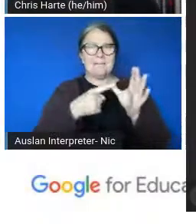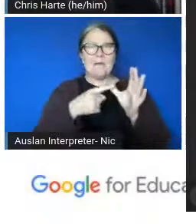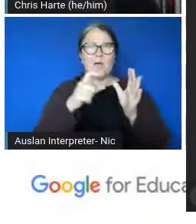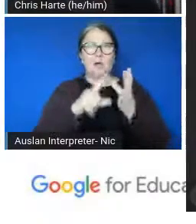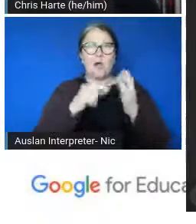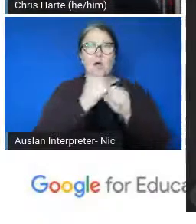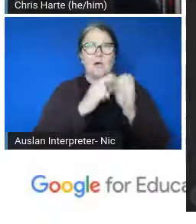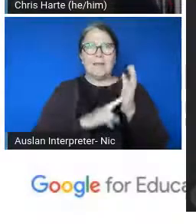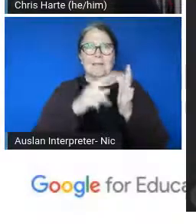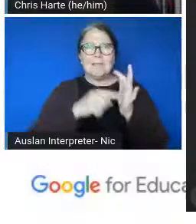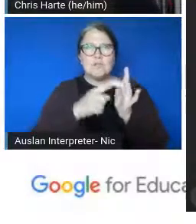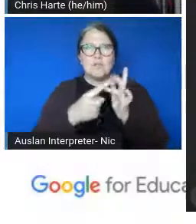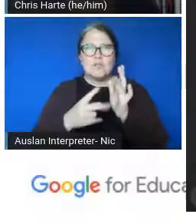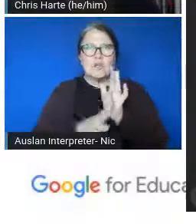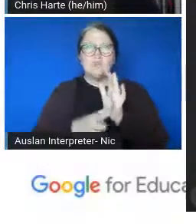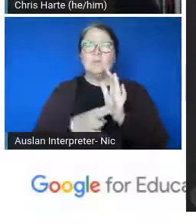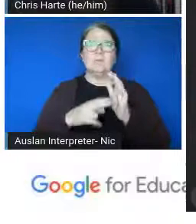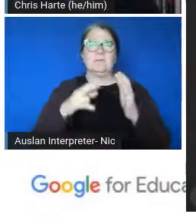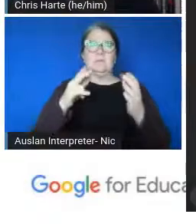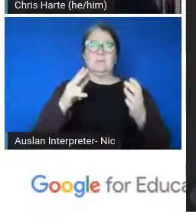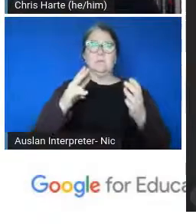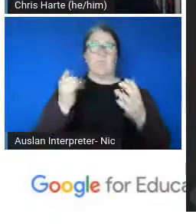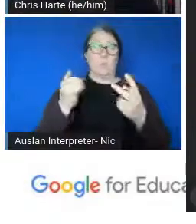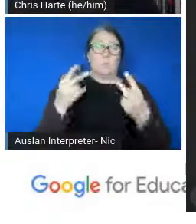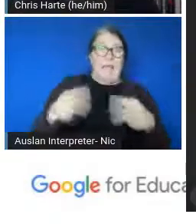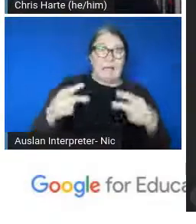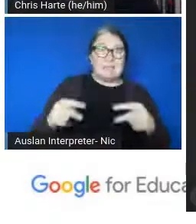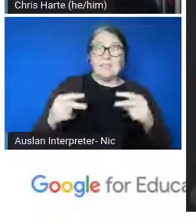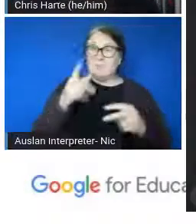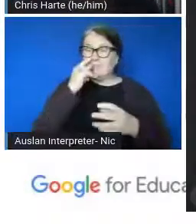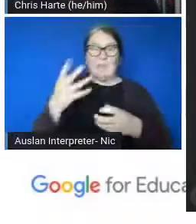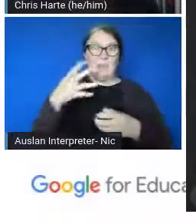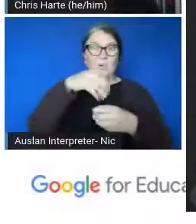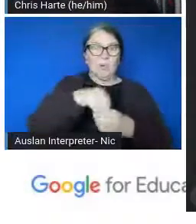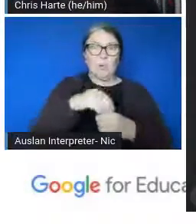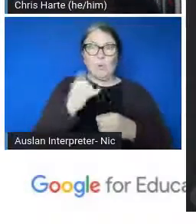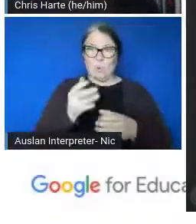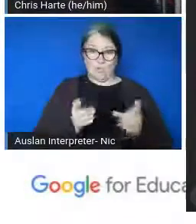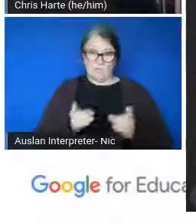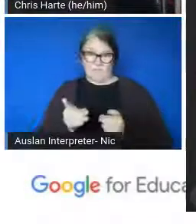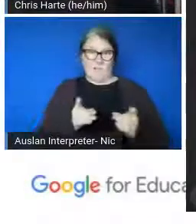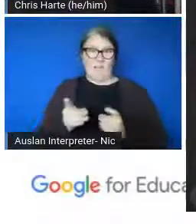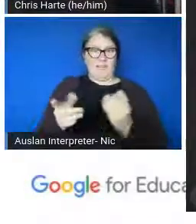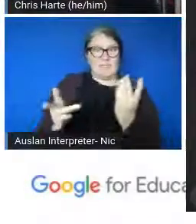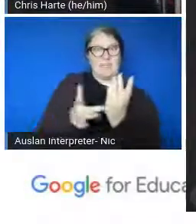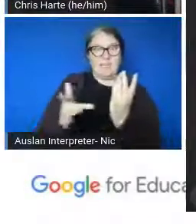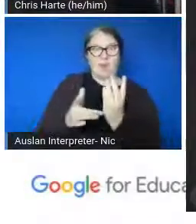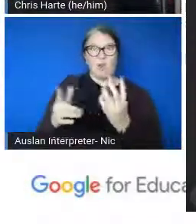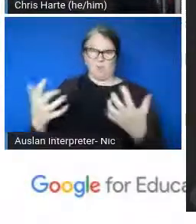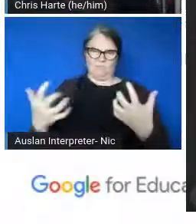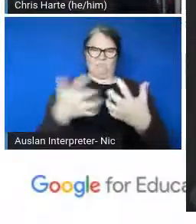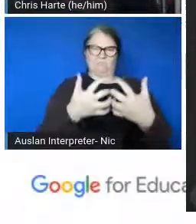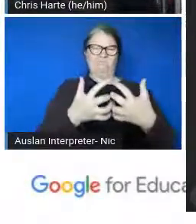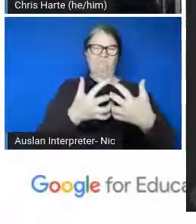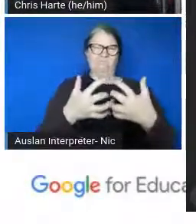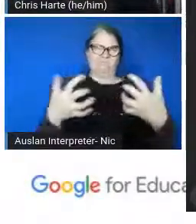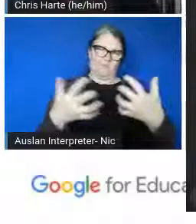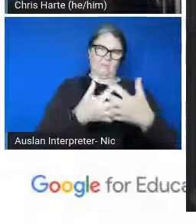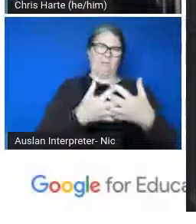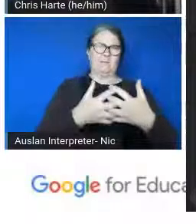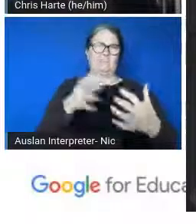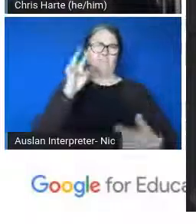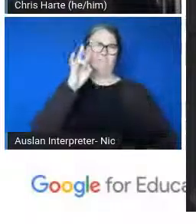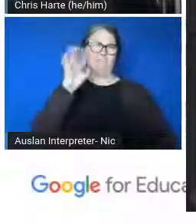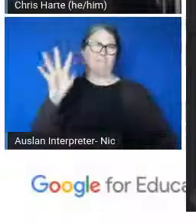why not? Why not bring dance into what you're doing? Or design and technologies. Obviously, that fits beautifully. Digital